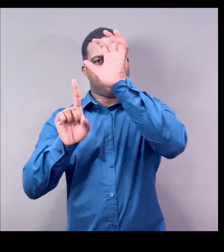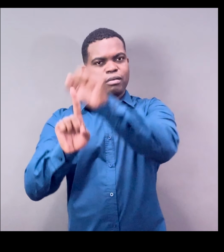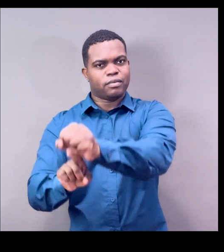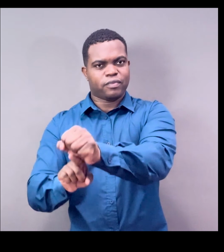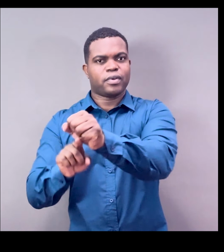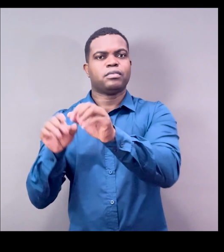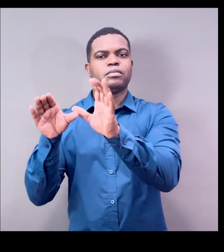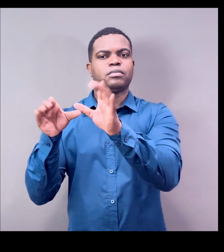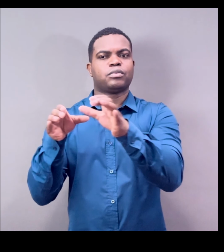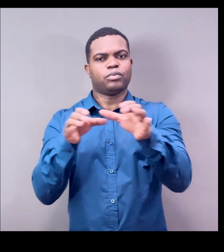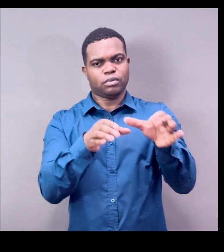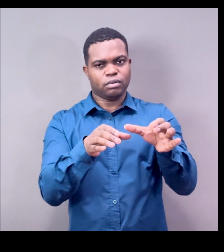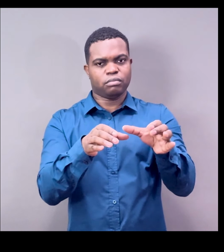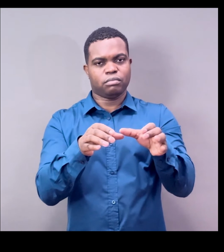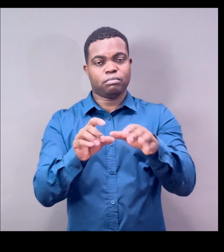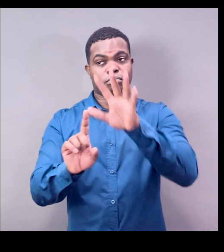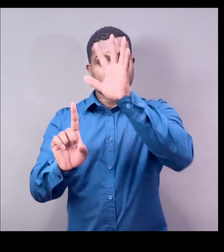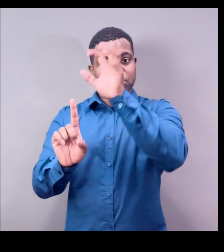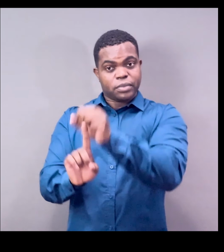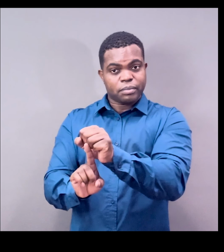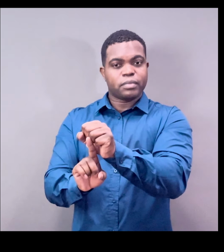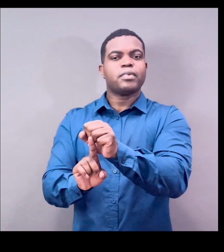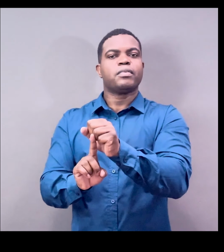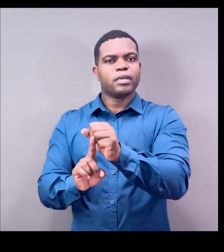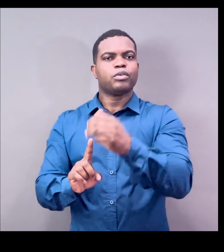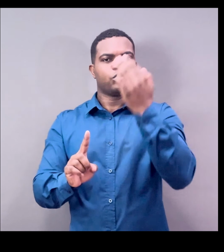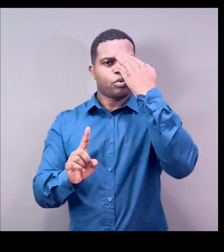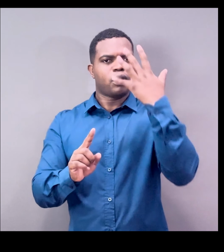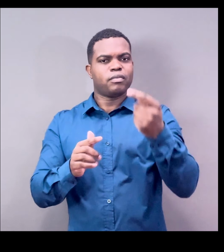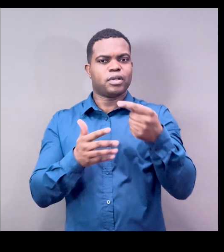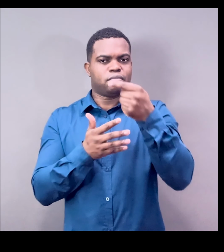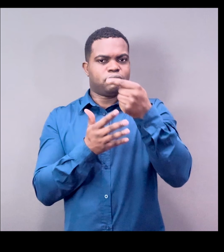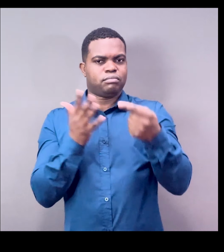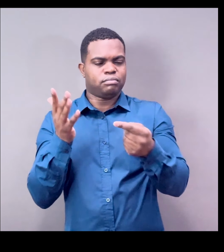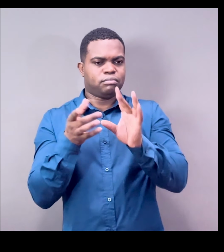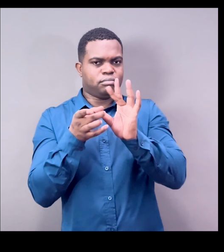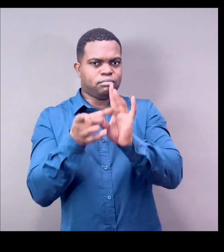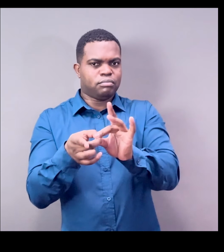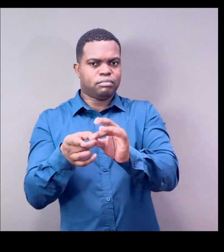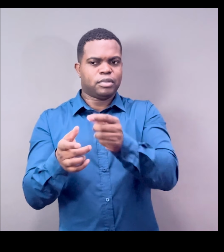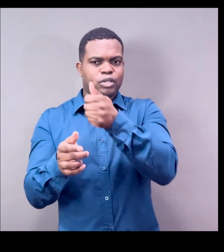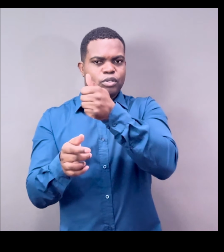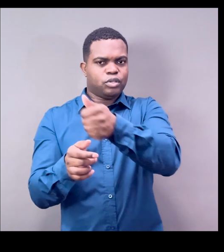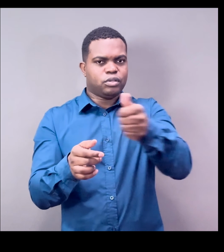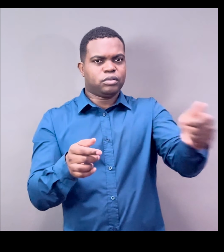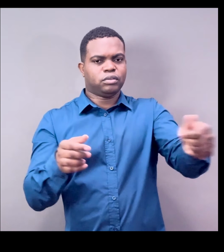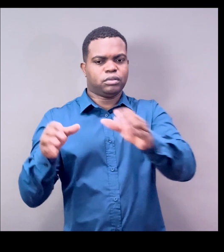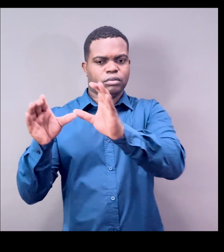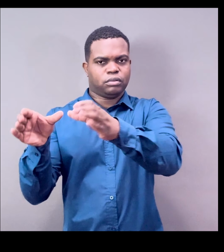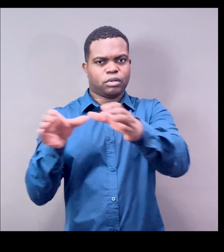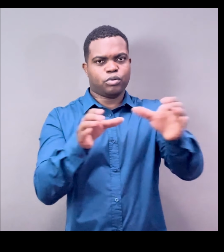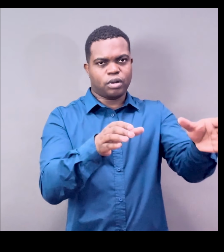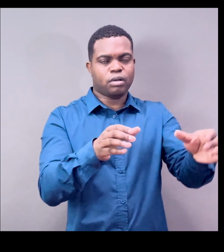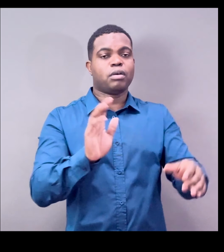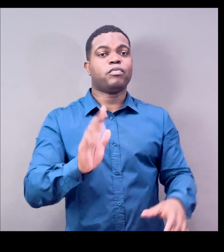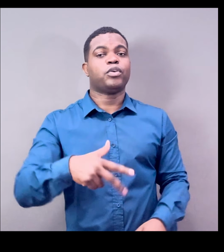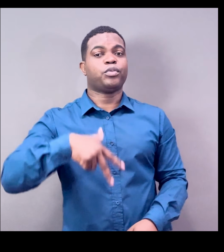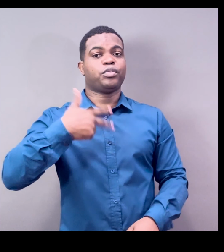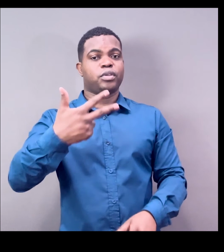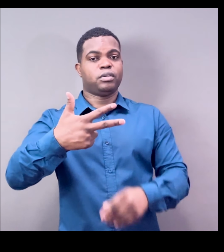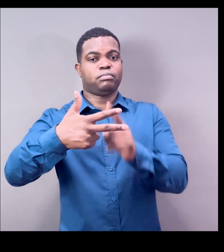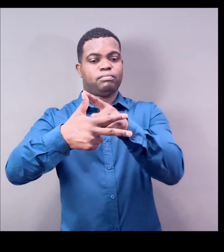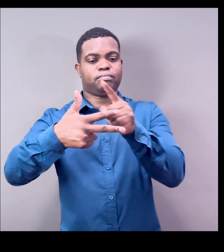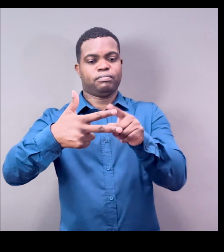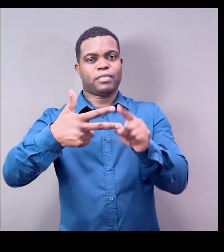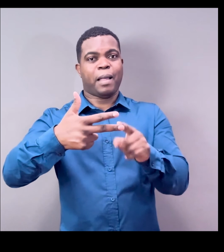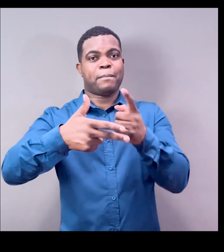stakeholders. We have also talked about the characterizing of stakeholders into 3 categories. We